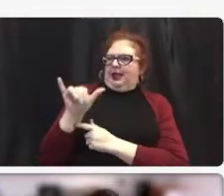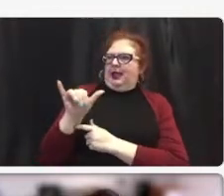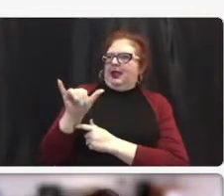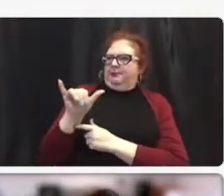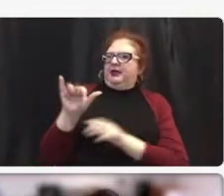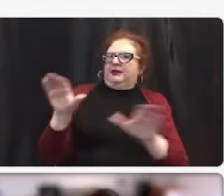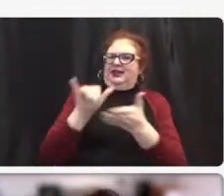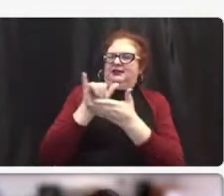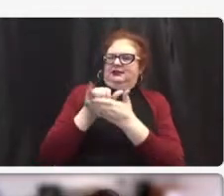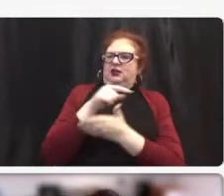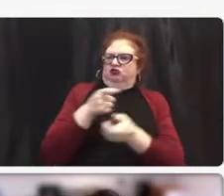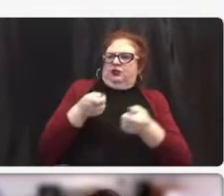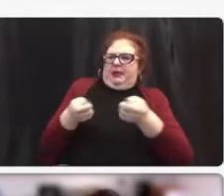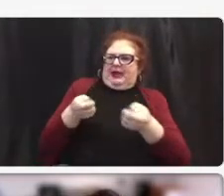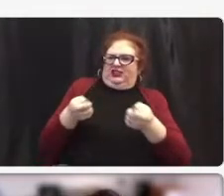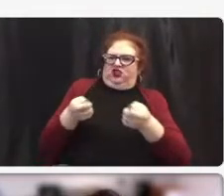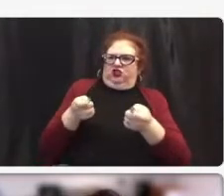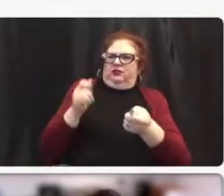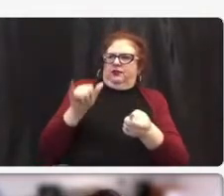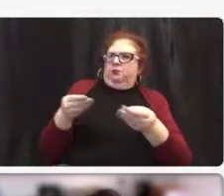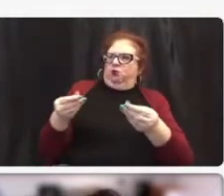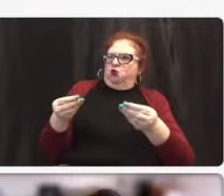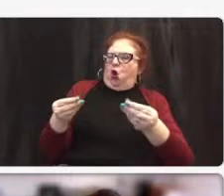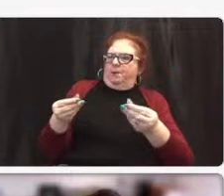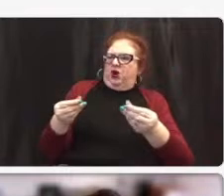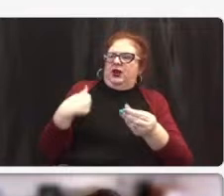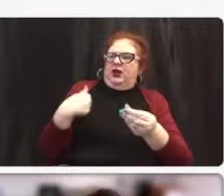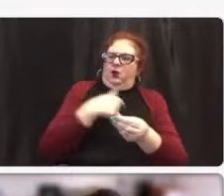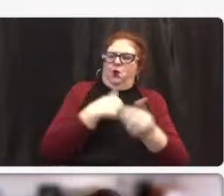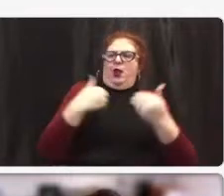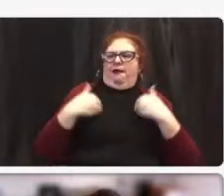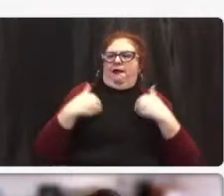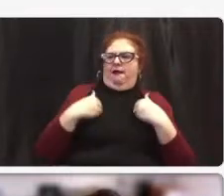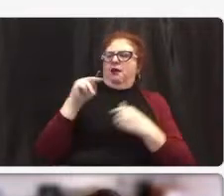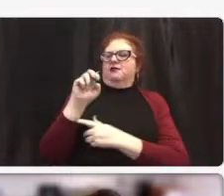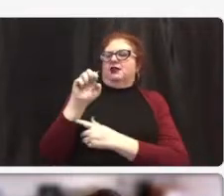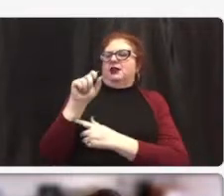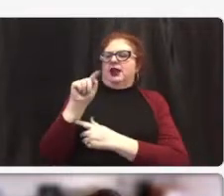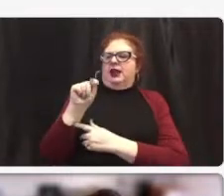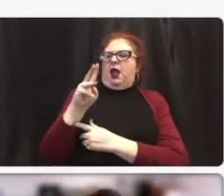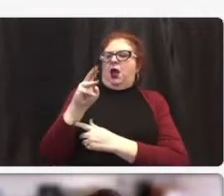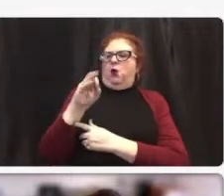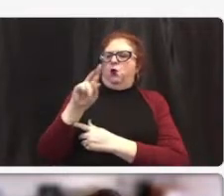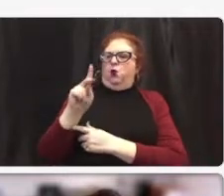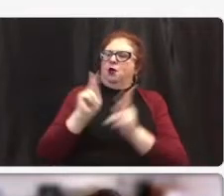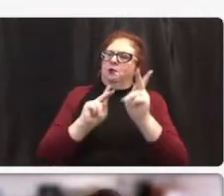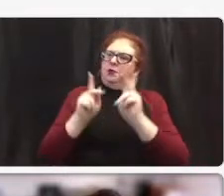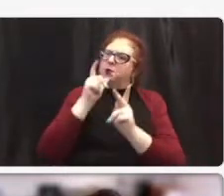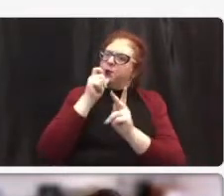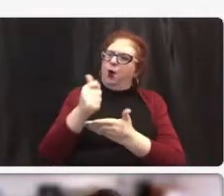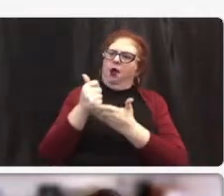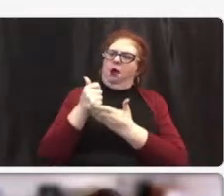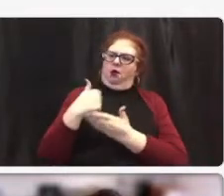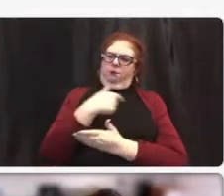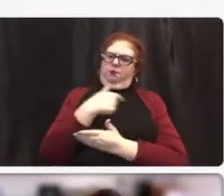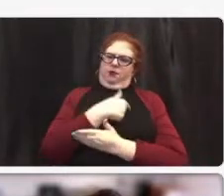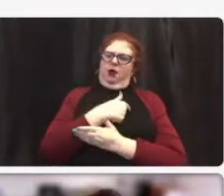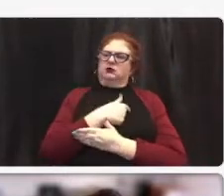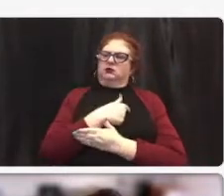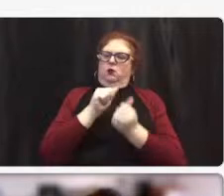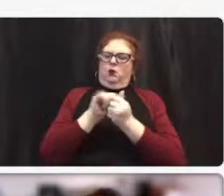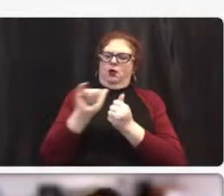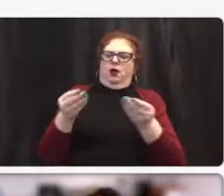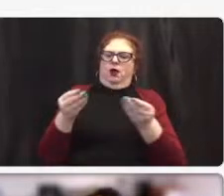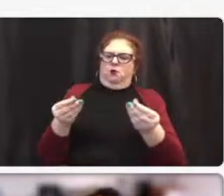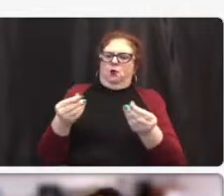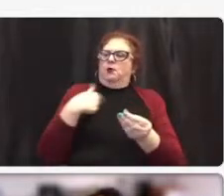property. We have a network of people that help us out with the property. And so it's managed